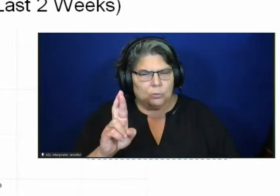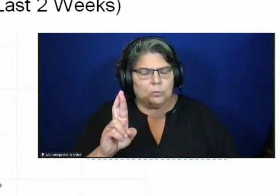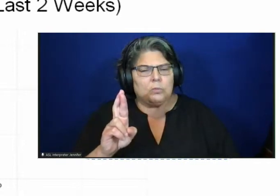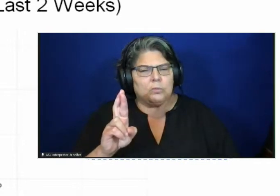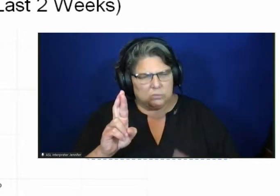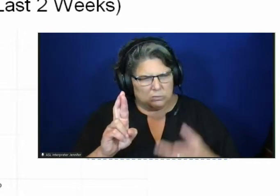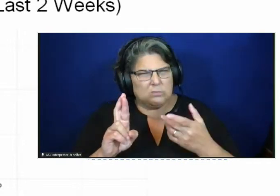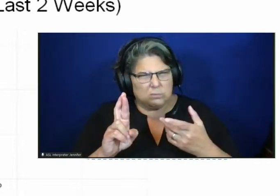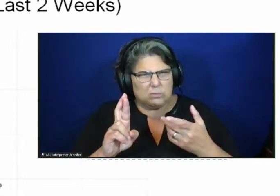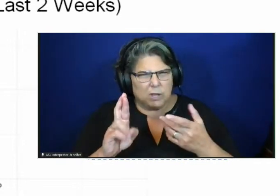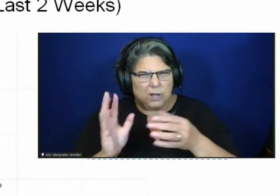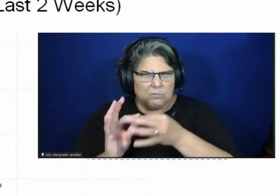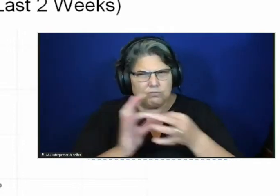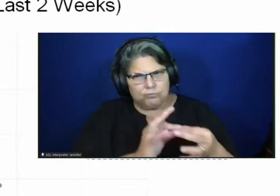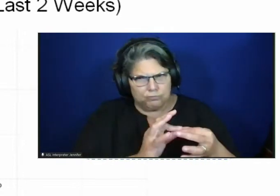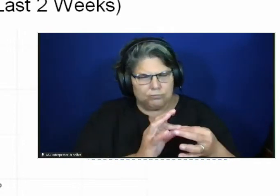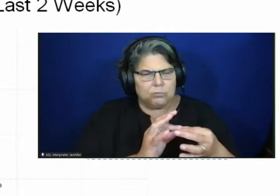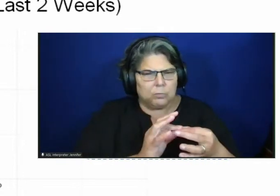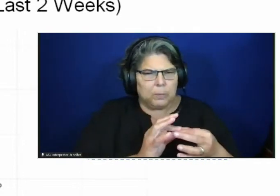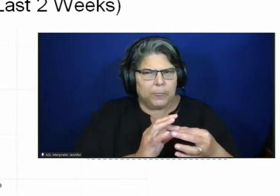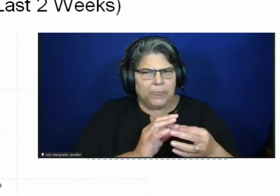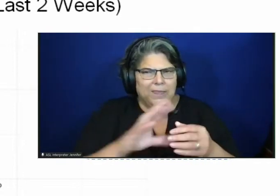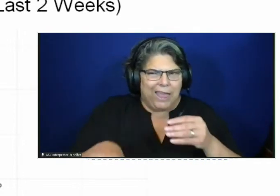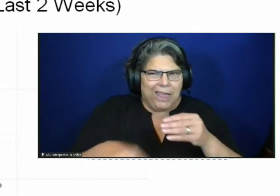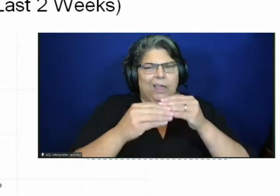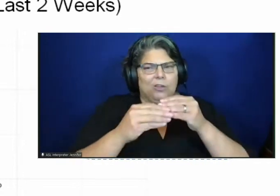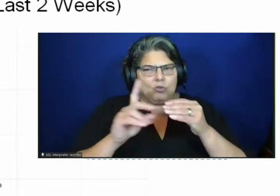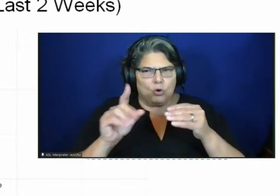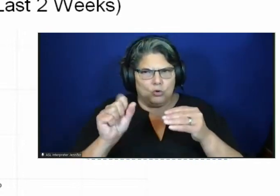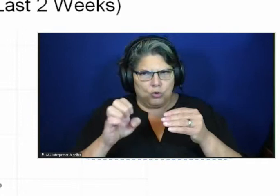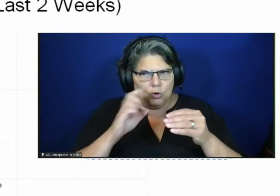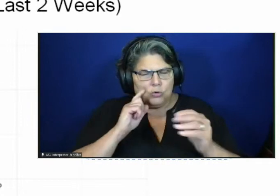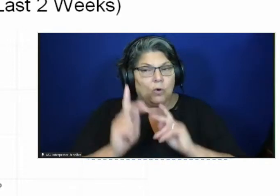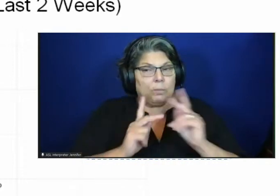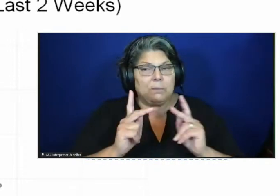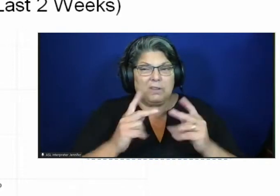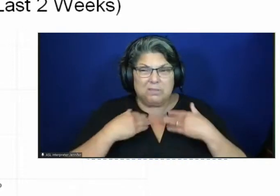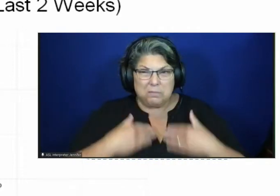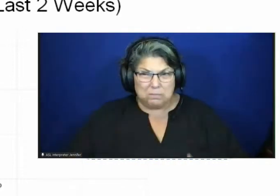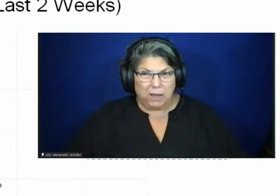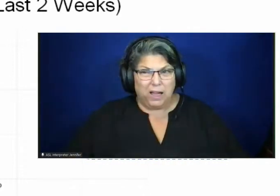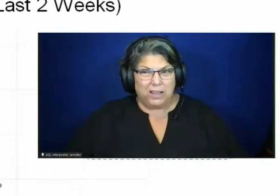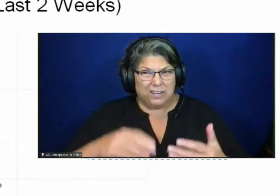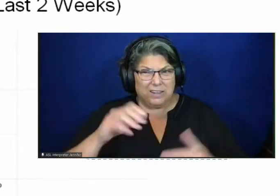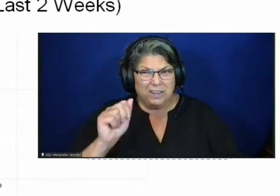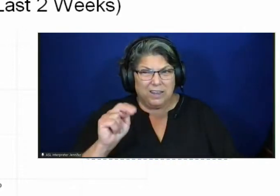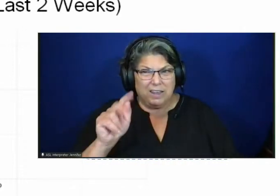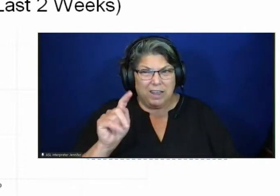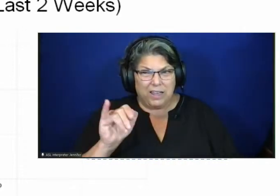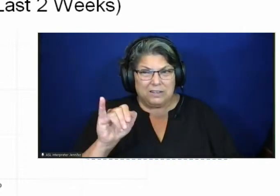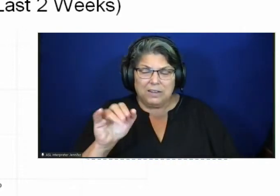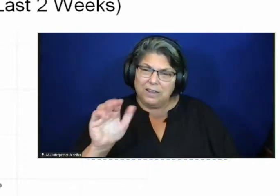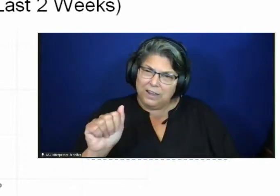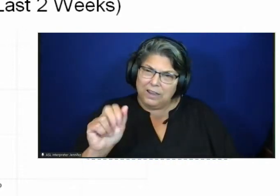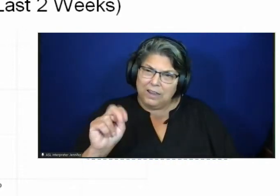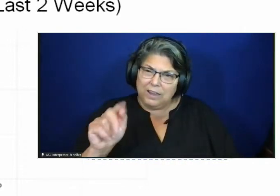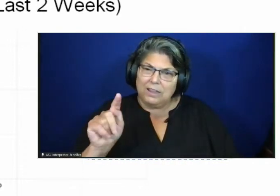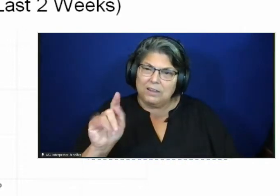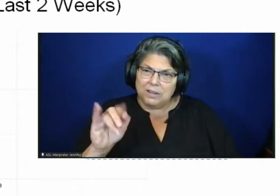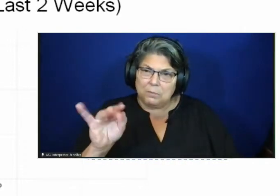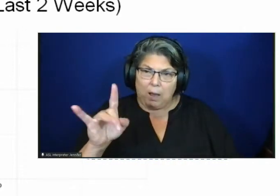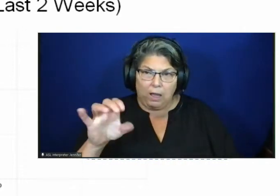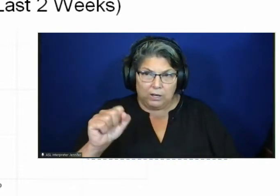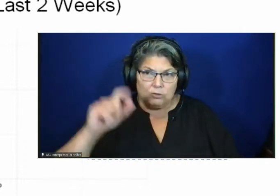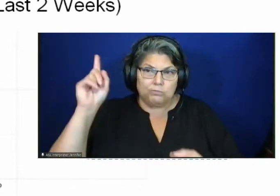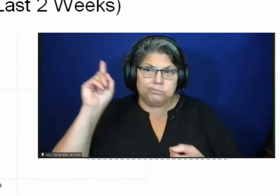that discussion. These extra doses would be given for waning immunity, and they're not yet authorized. And so we're